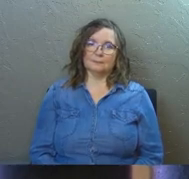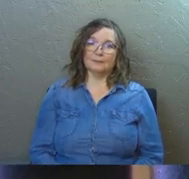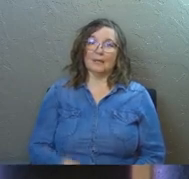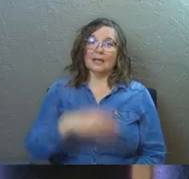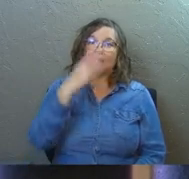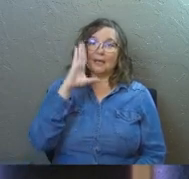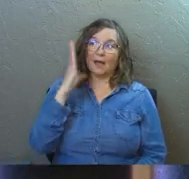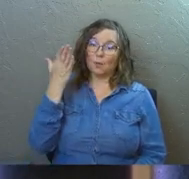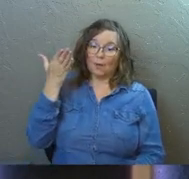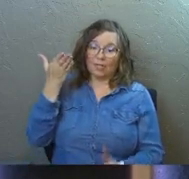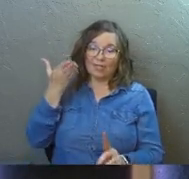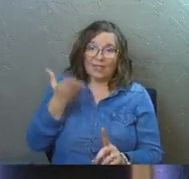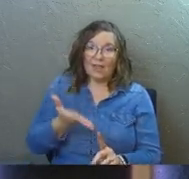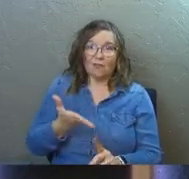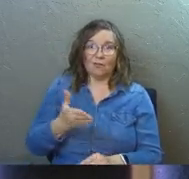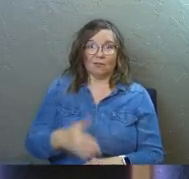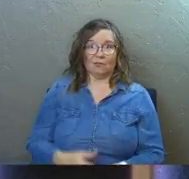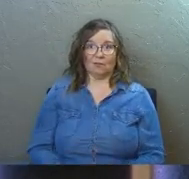God was there.